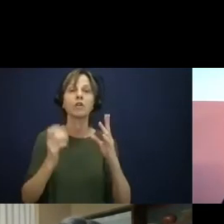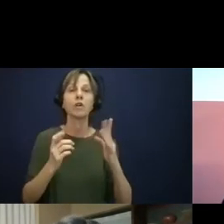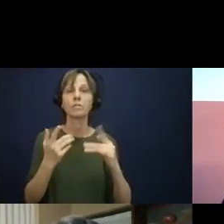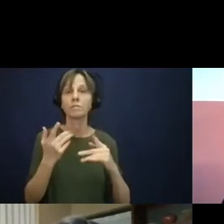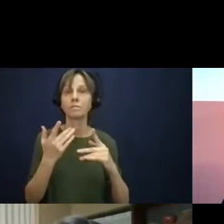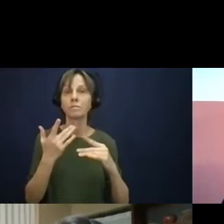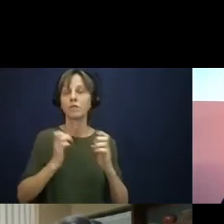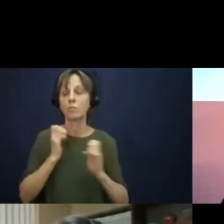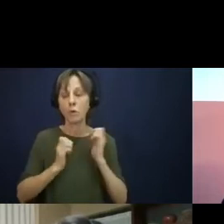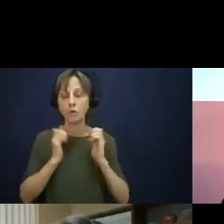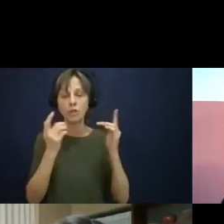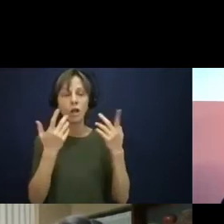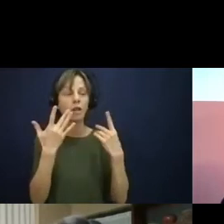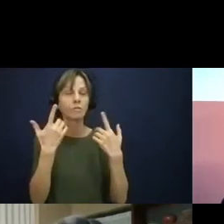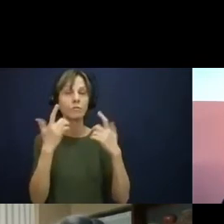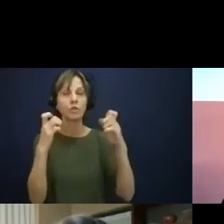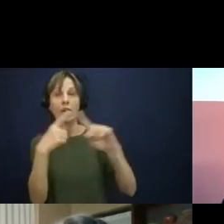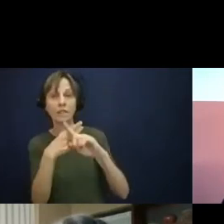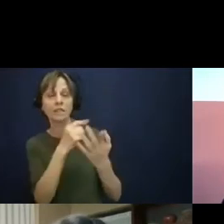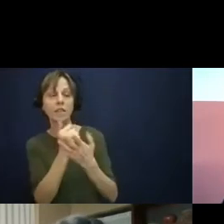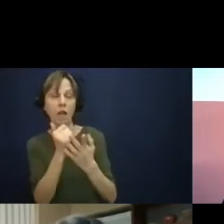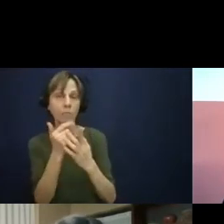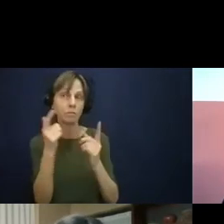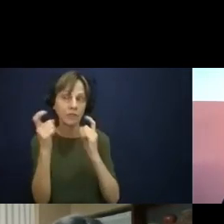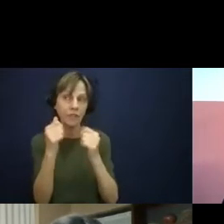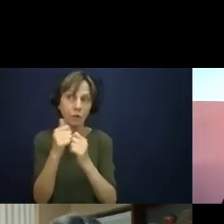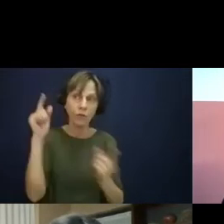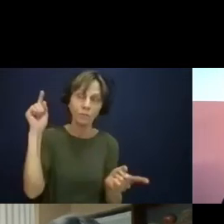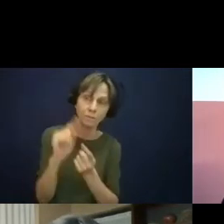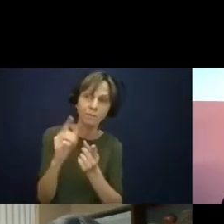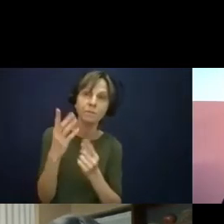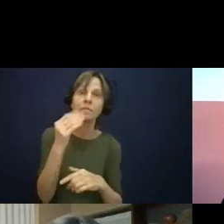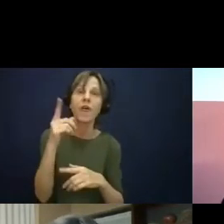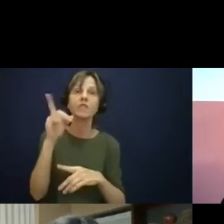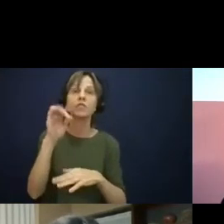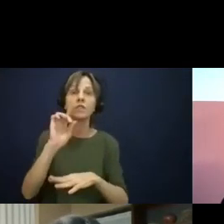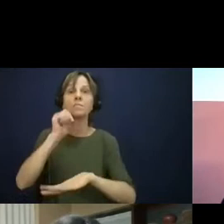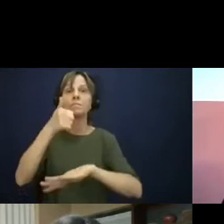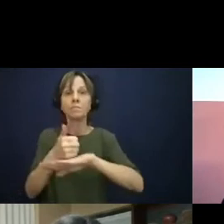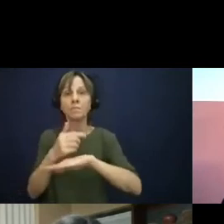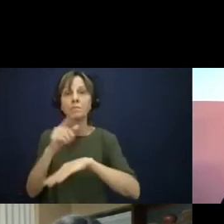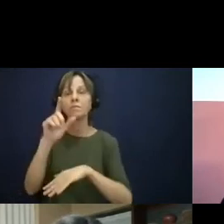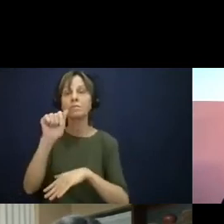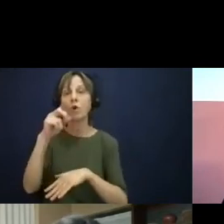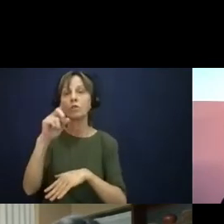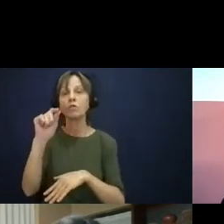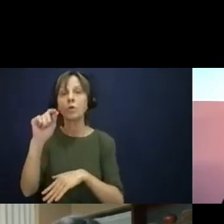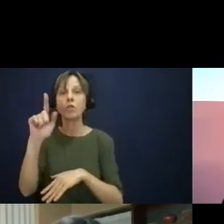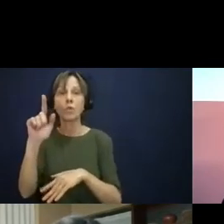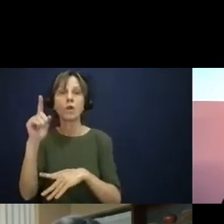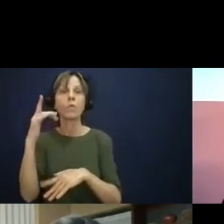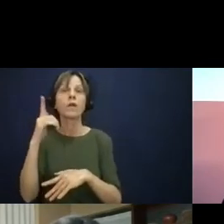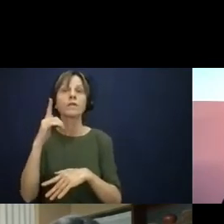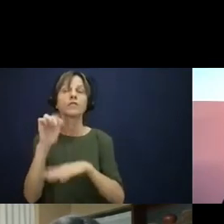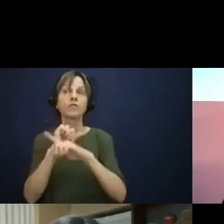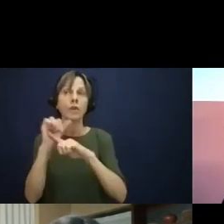August 2021, Ms. Sparrock created a person-centered intervention training mental health response pilot in partnership with